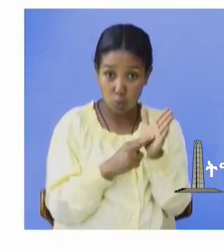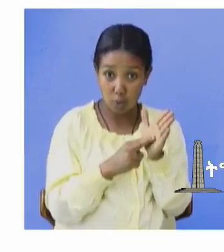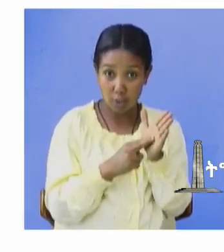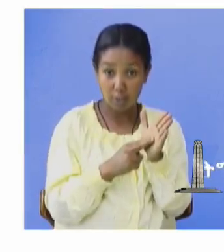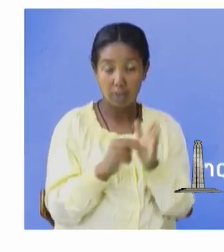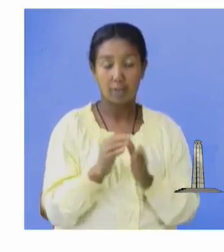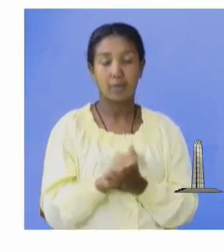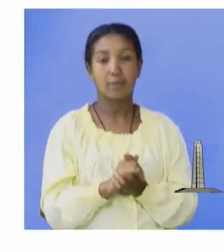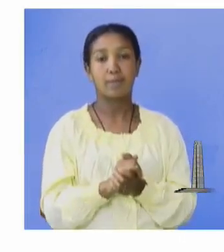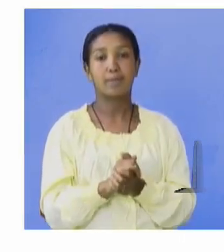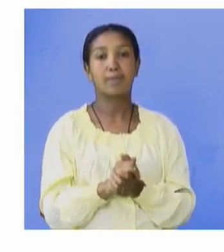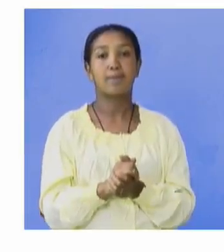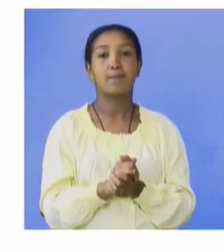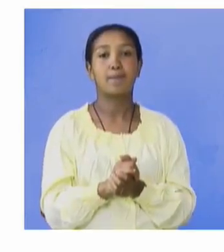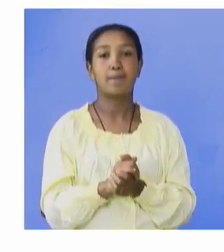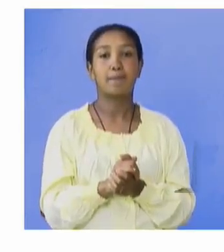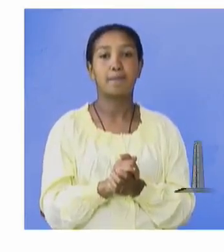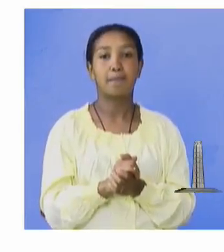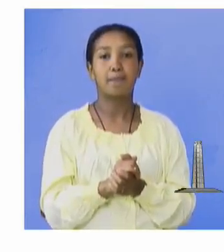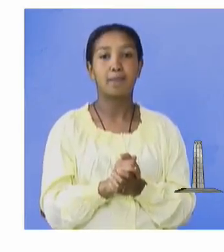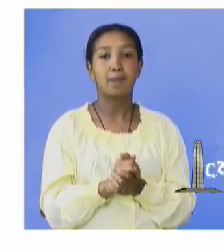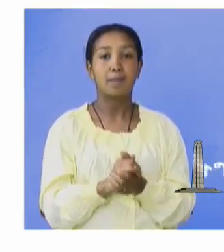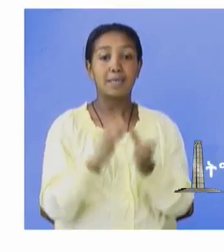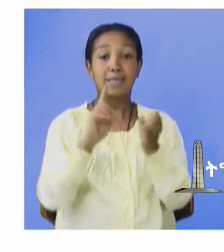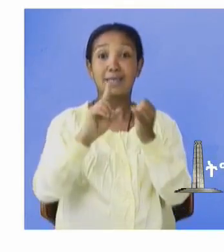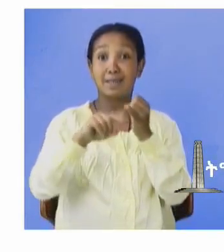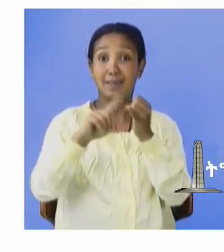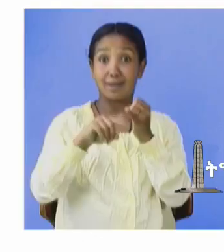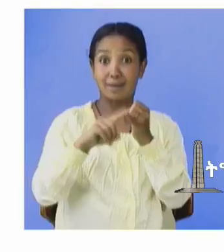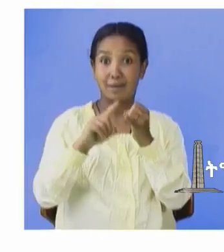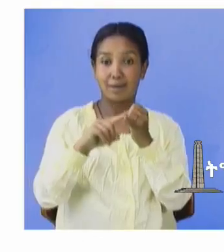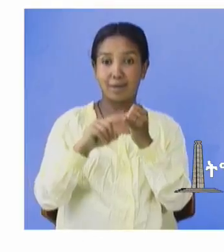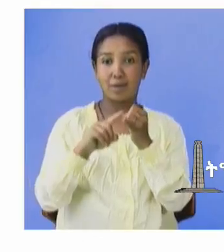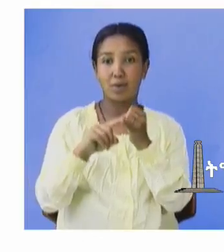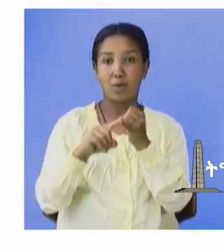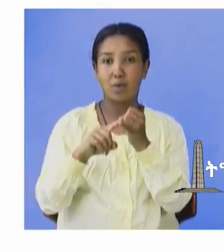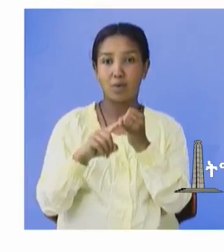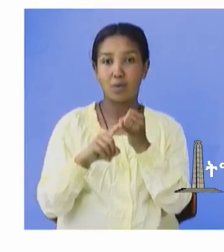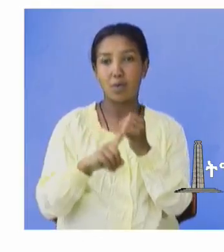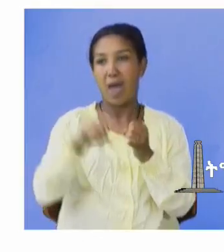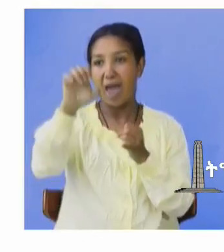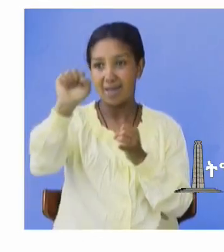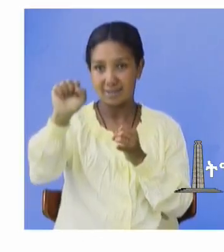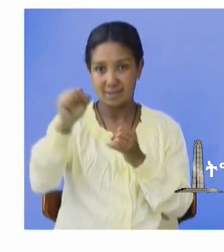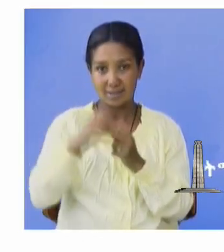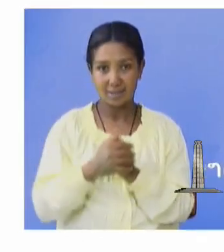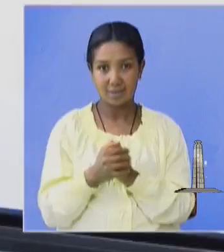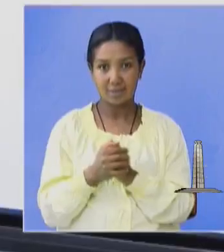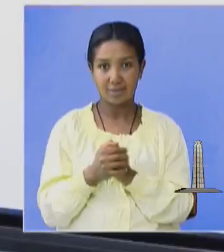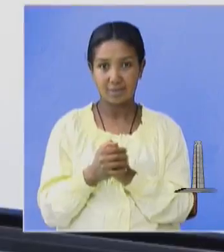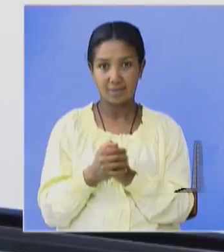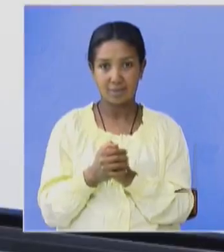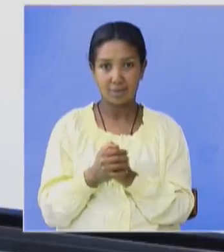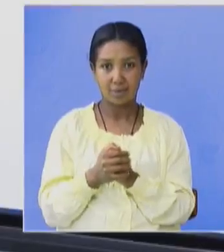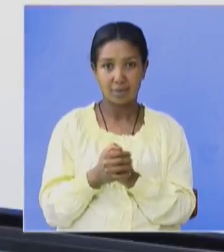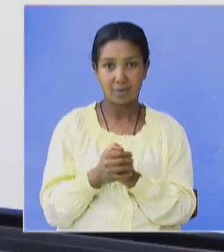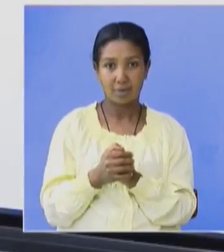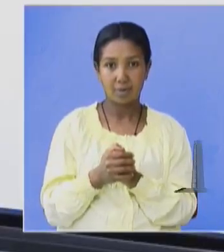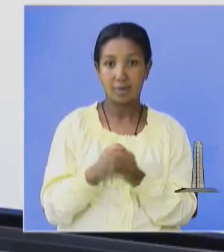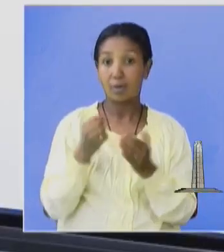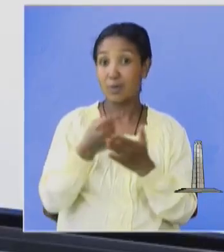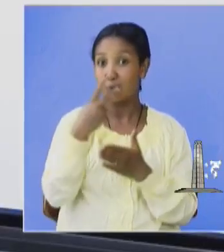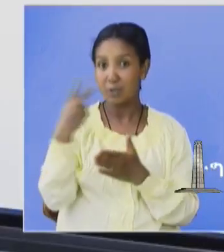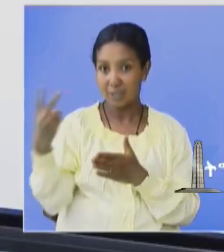with or ending with, and we can use with s. So when we come to